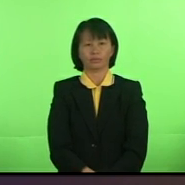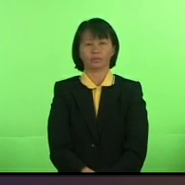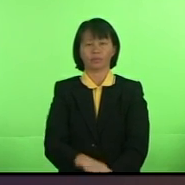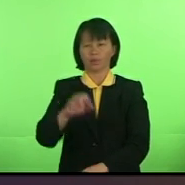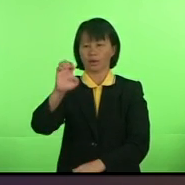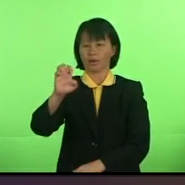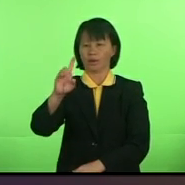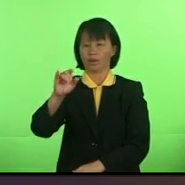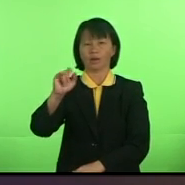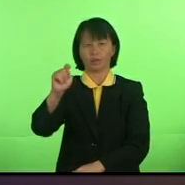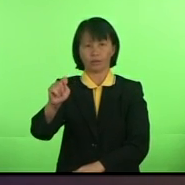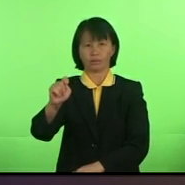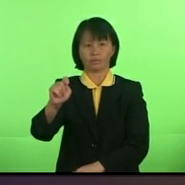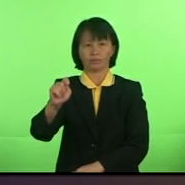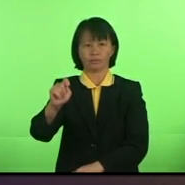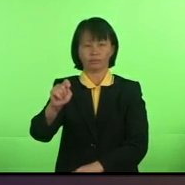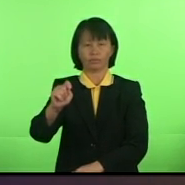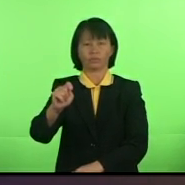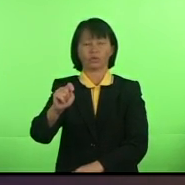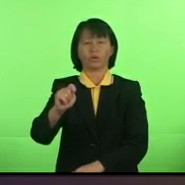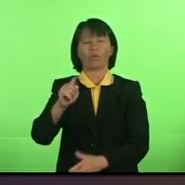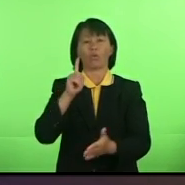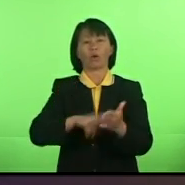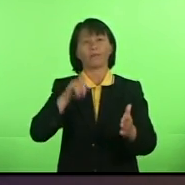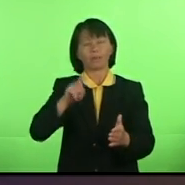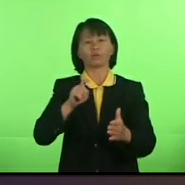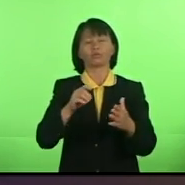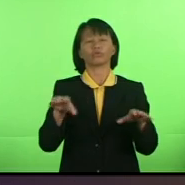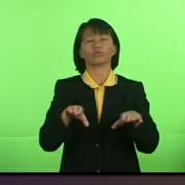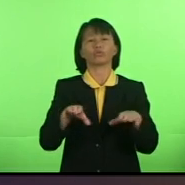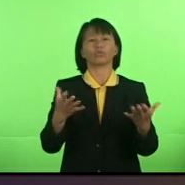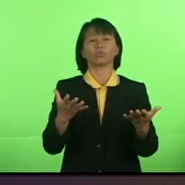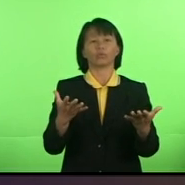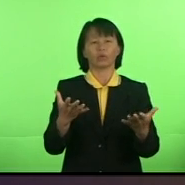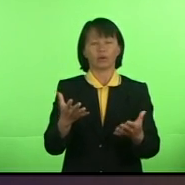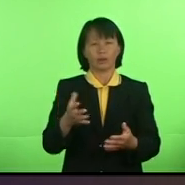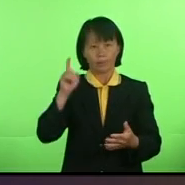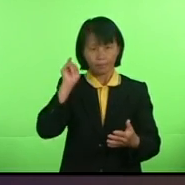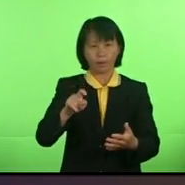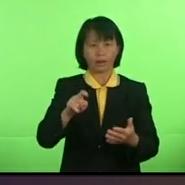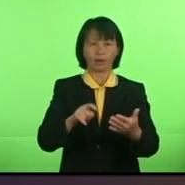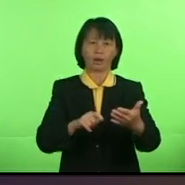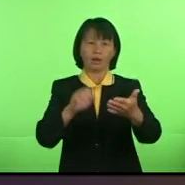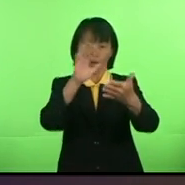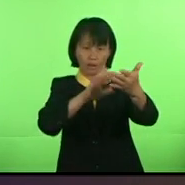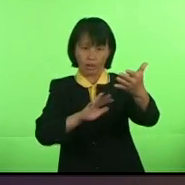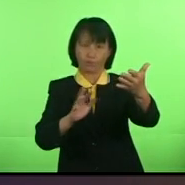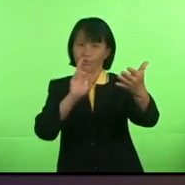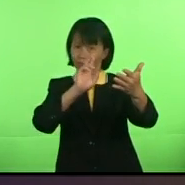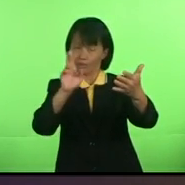editing stage. What must you do in this stage? You have to reread the